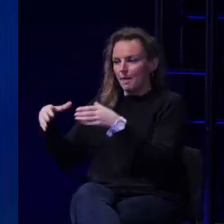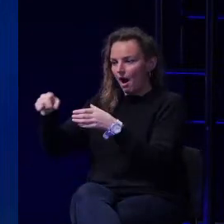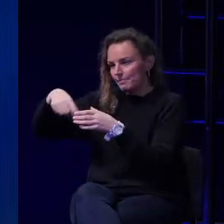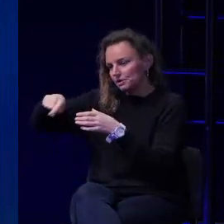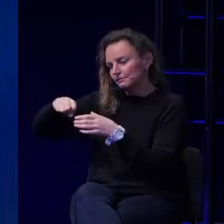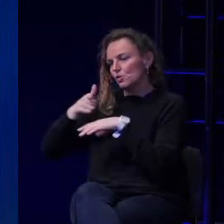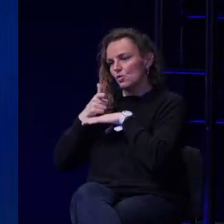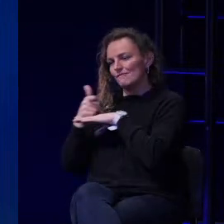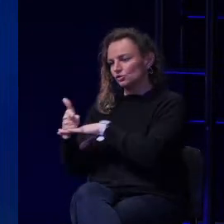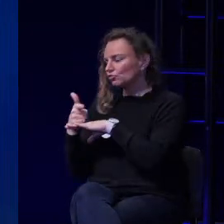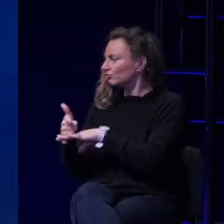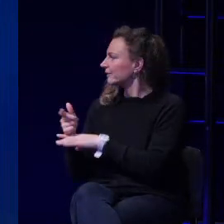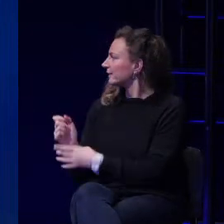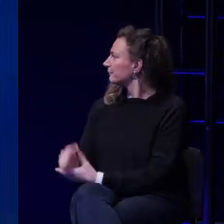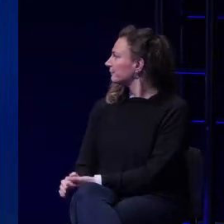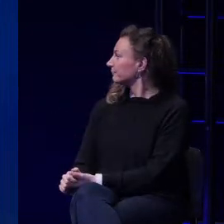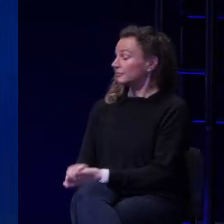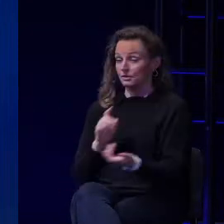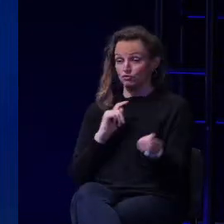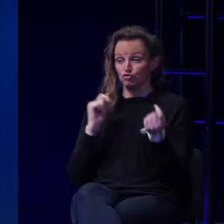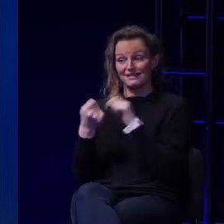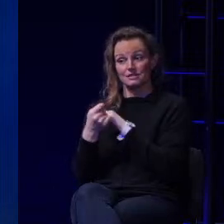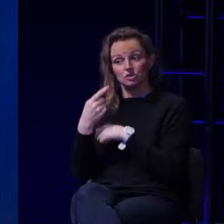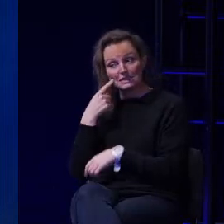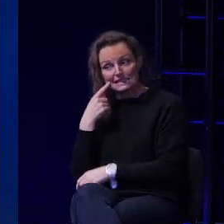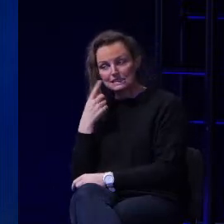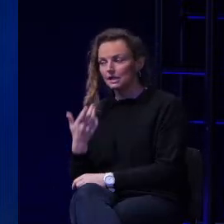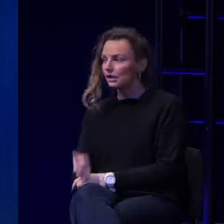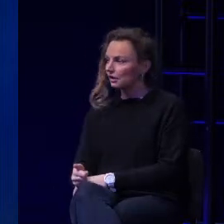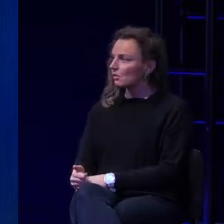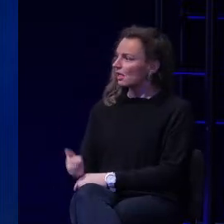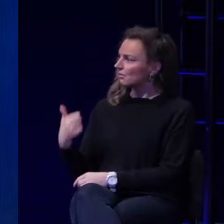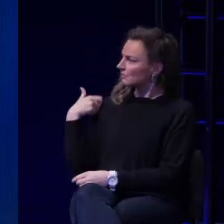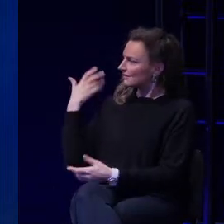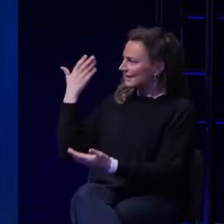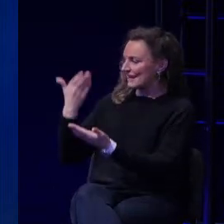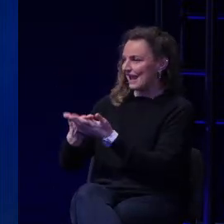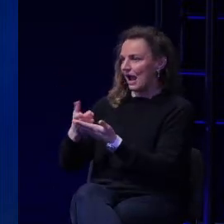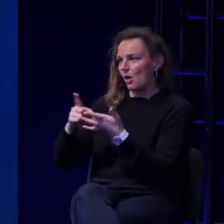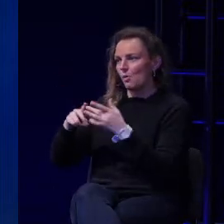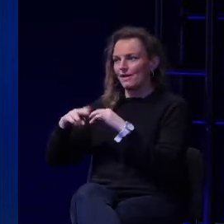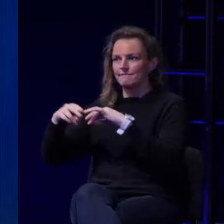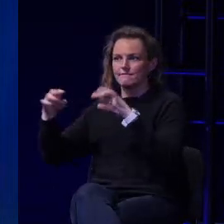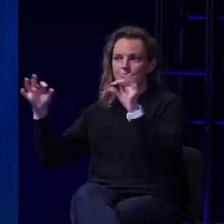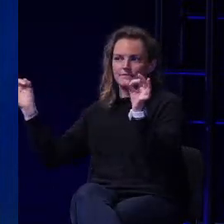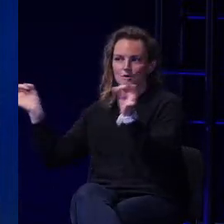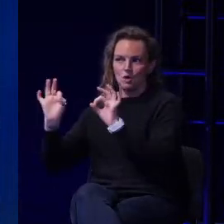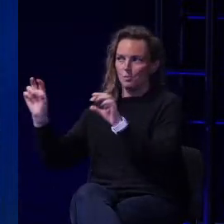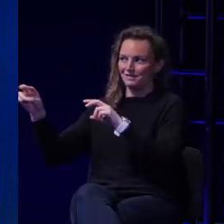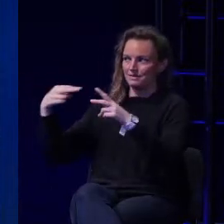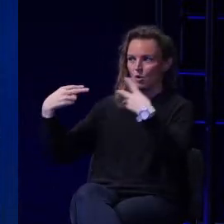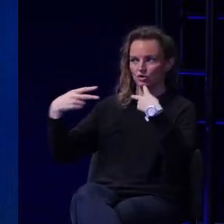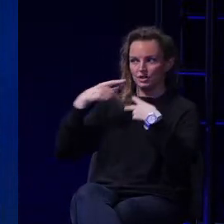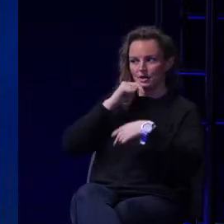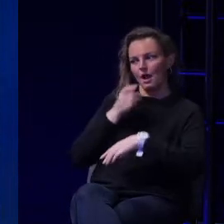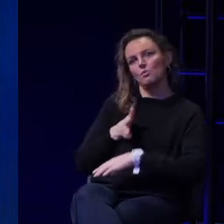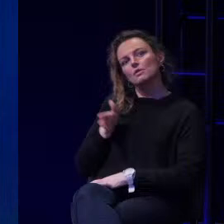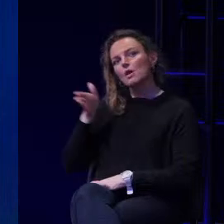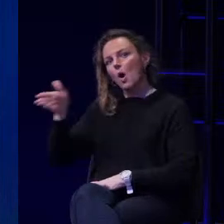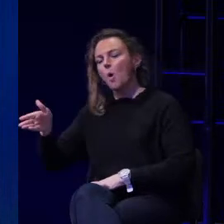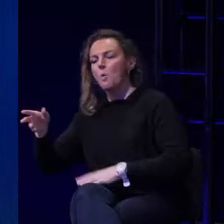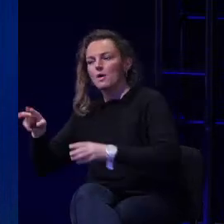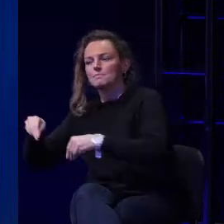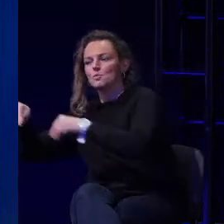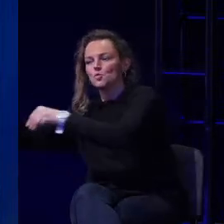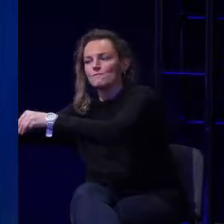Sean? Well, still to this day, if I don't think anyone's watching, I'll go and move a lighting stand. So it's hard to break